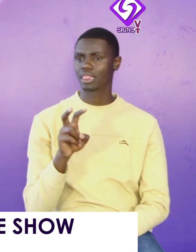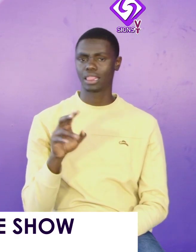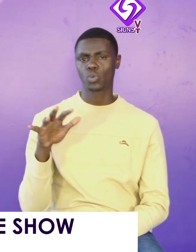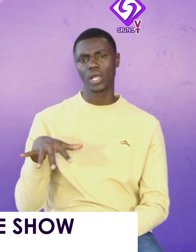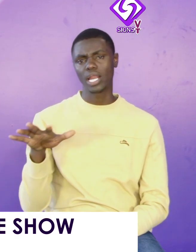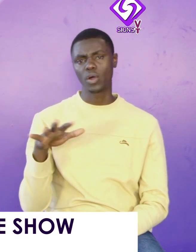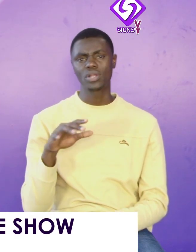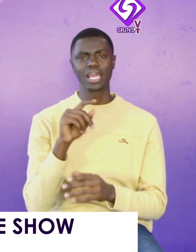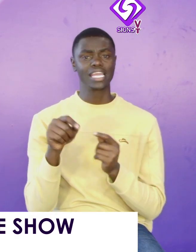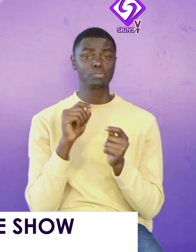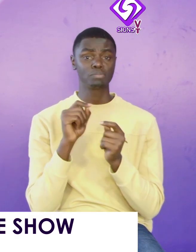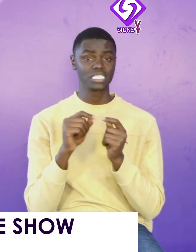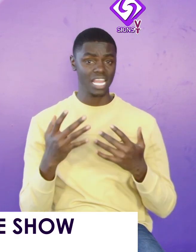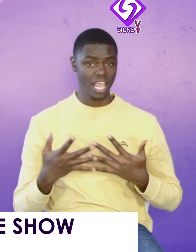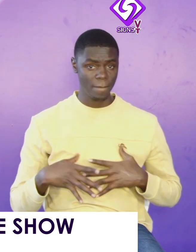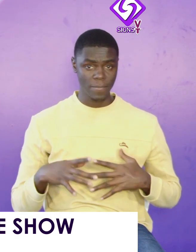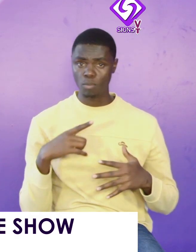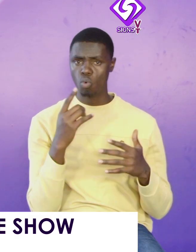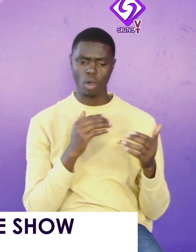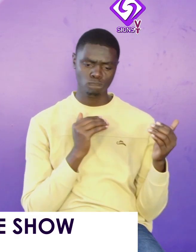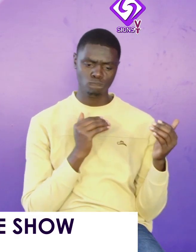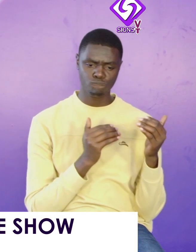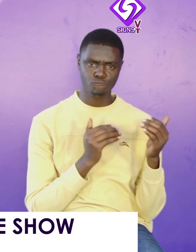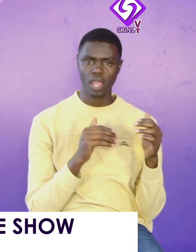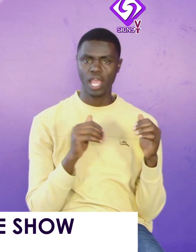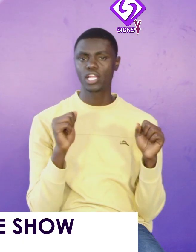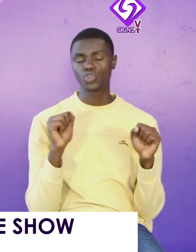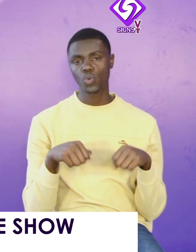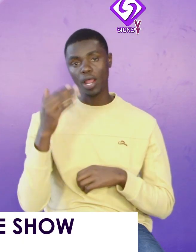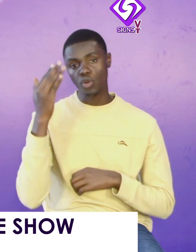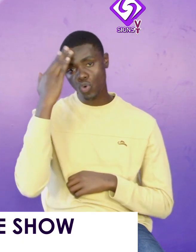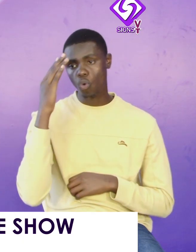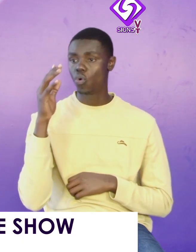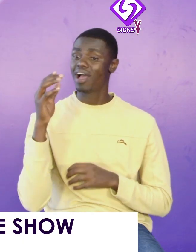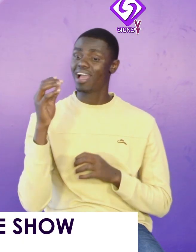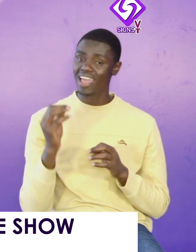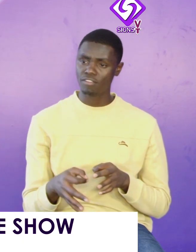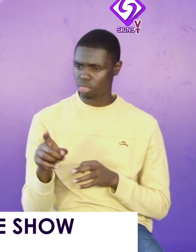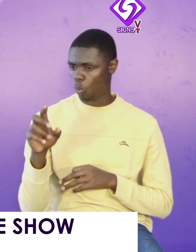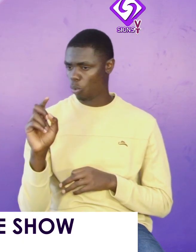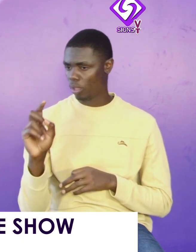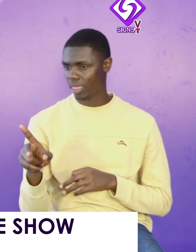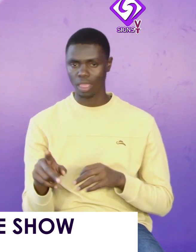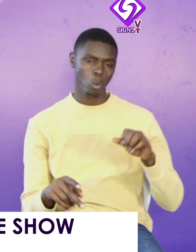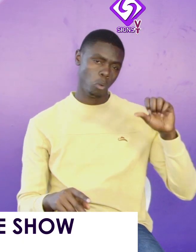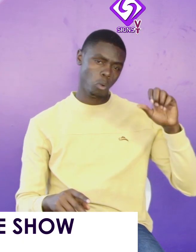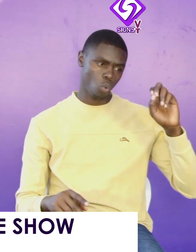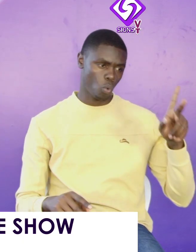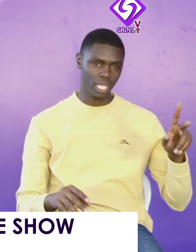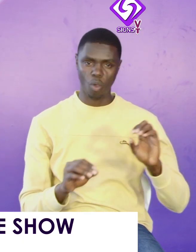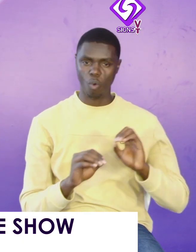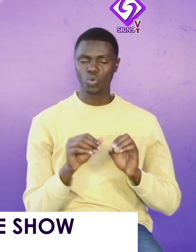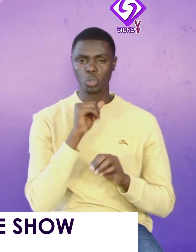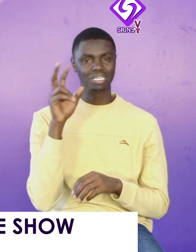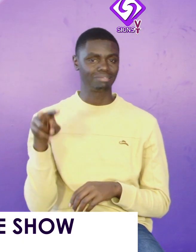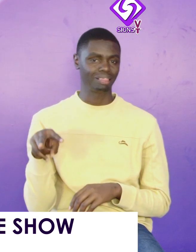especially people that are close to you, and you can know when they are okay and when they are not okay. Don't take it for granted.